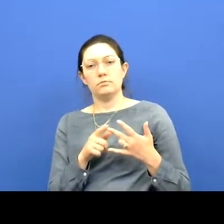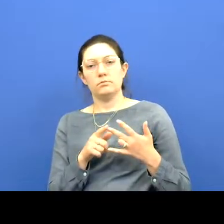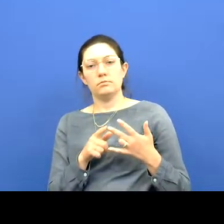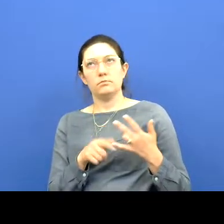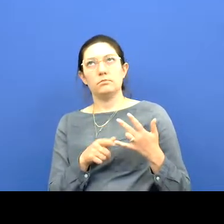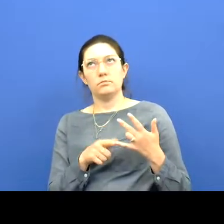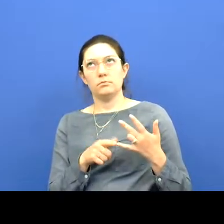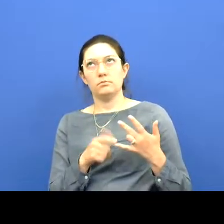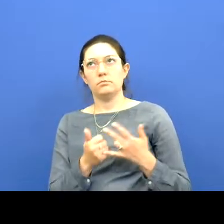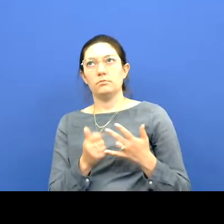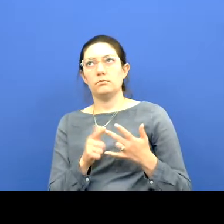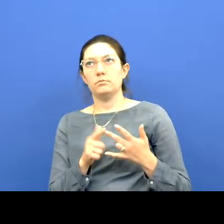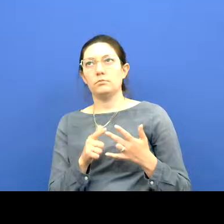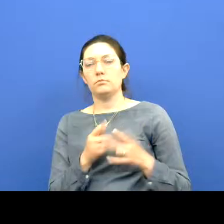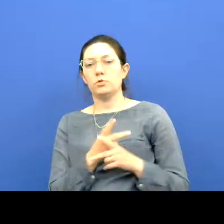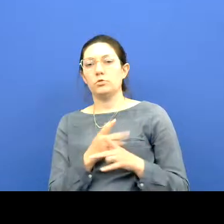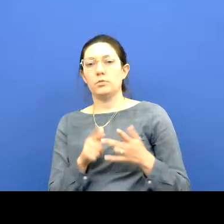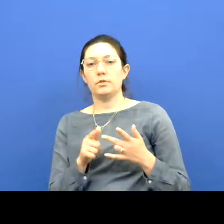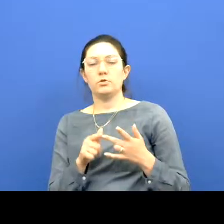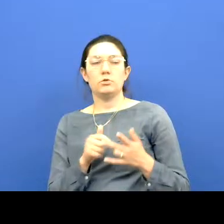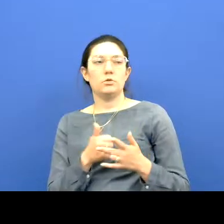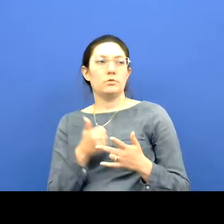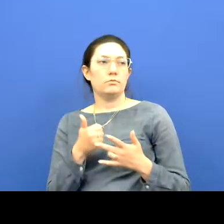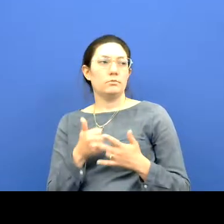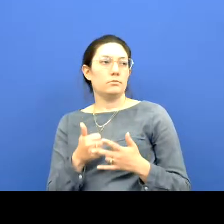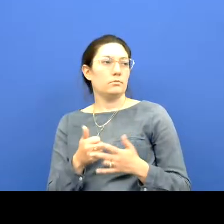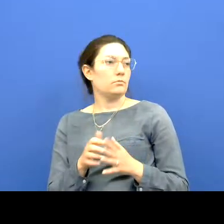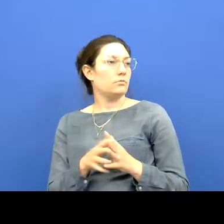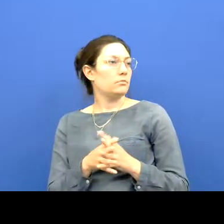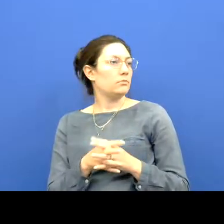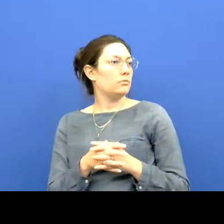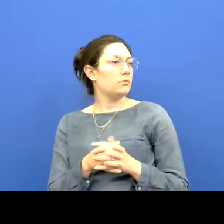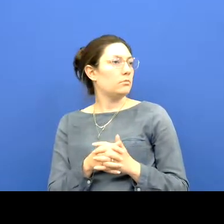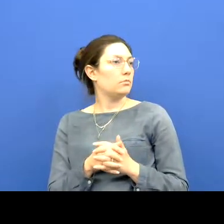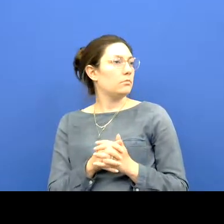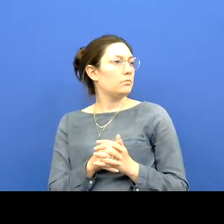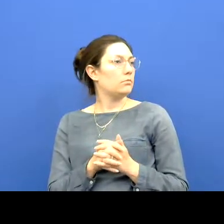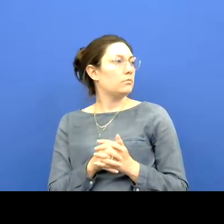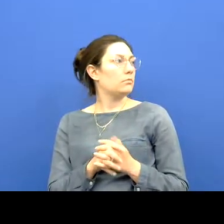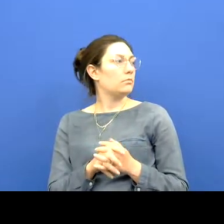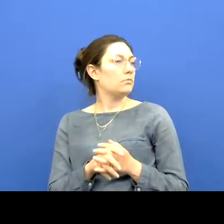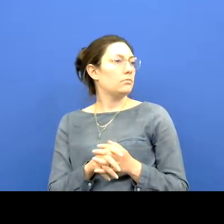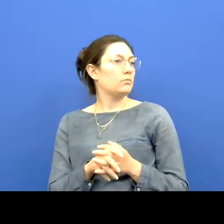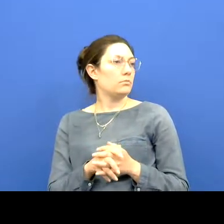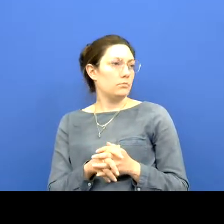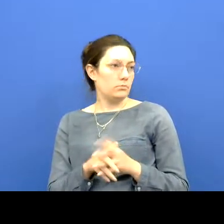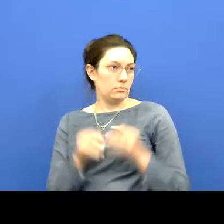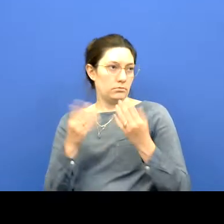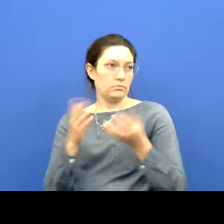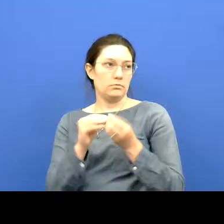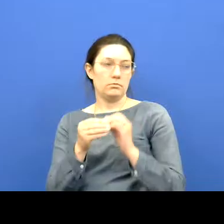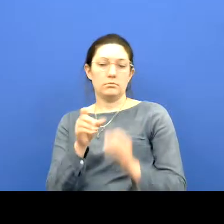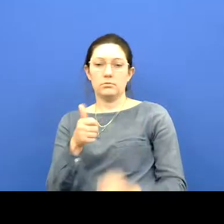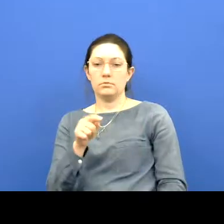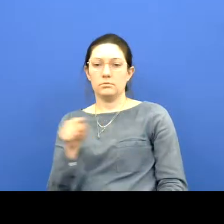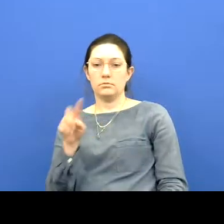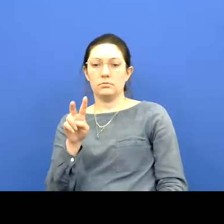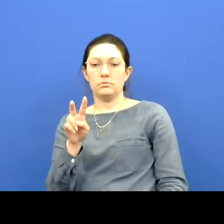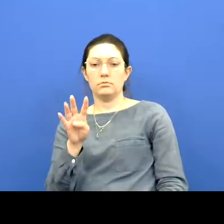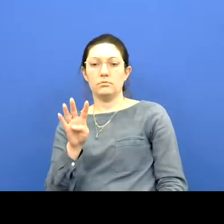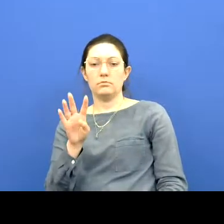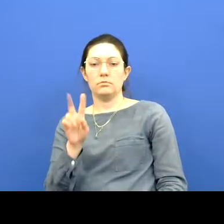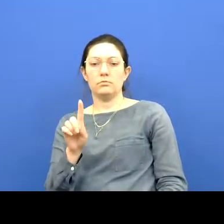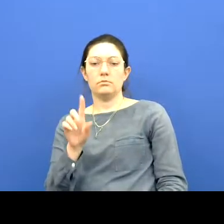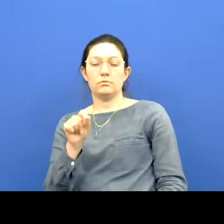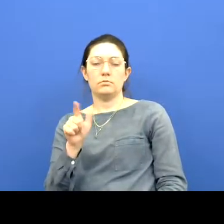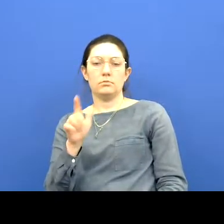Councilmember Stafford, Aye. Supervisor Schultz. Aye. Fellow board members, I have resolution 10-241,